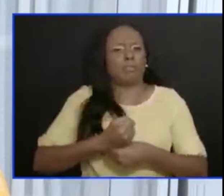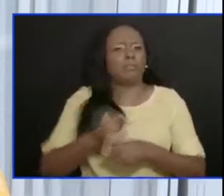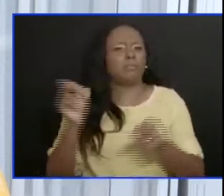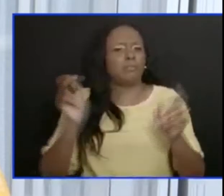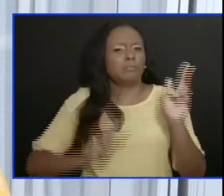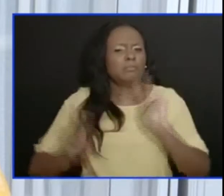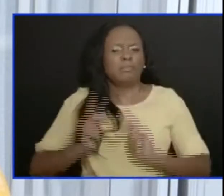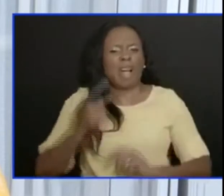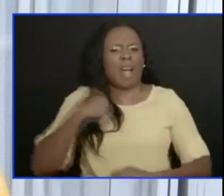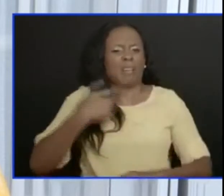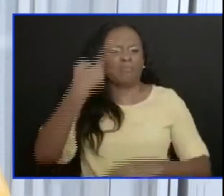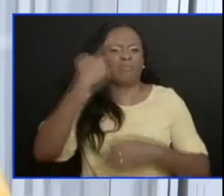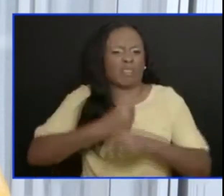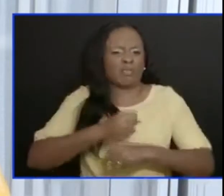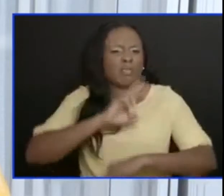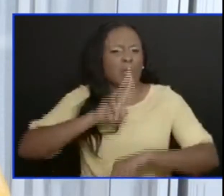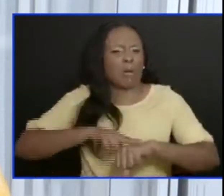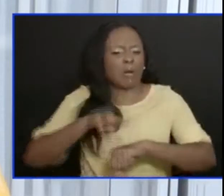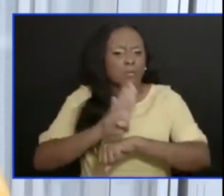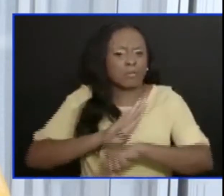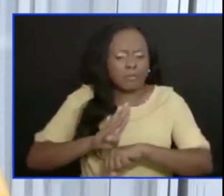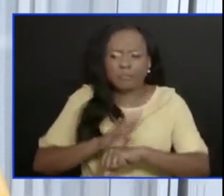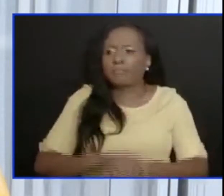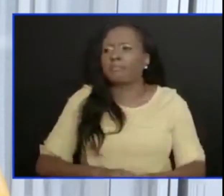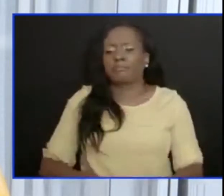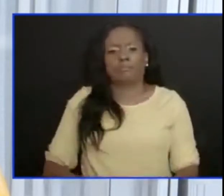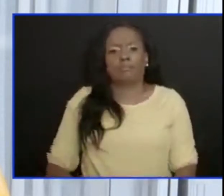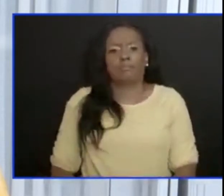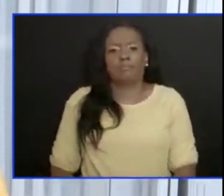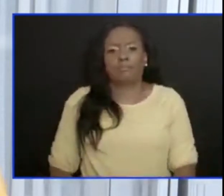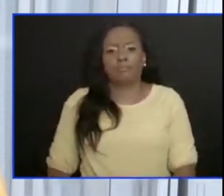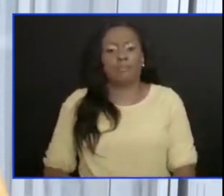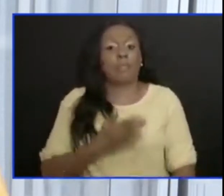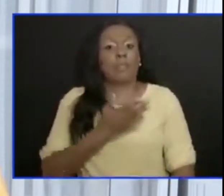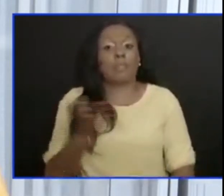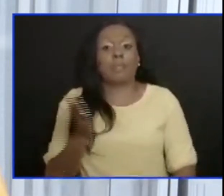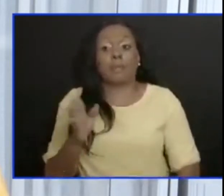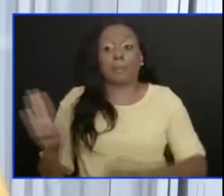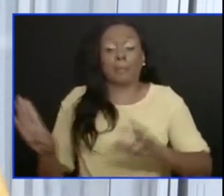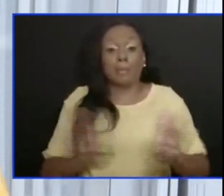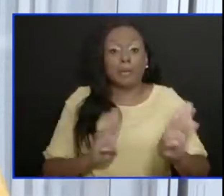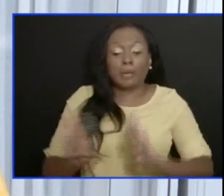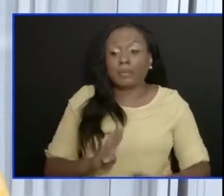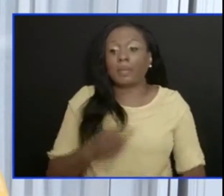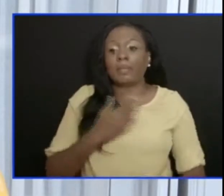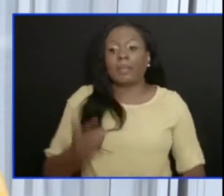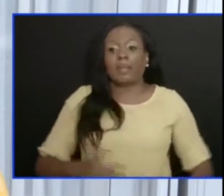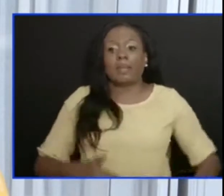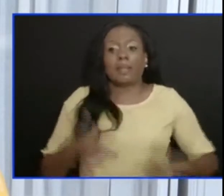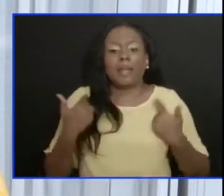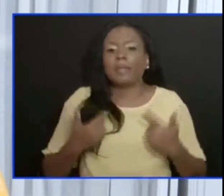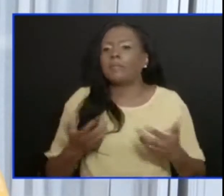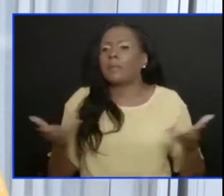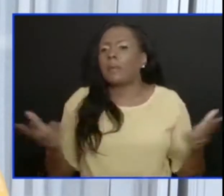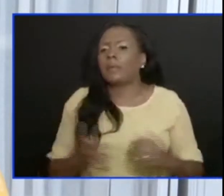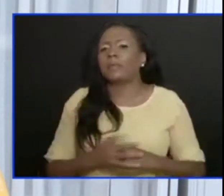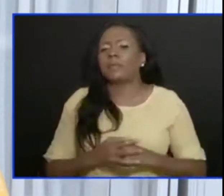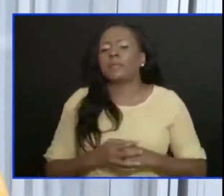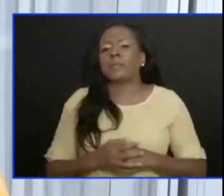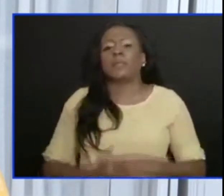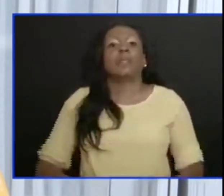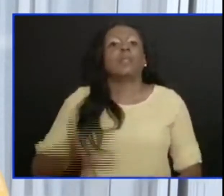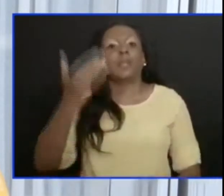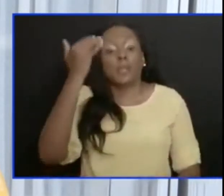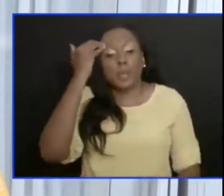judgment. Their logic and their reason hovers around one ultimate choice: the determination of